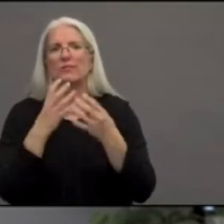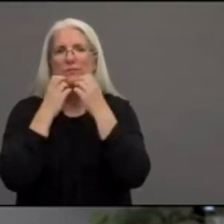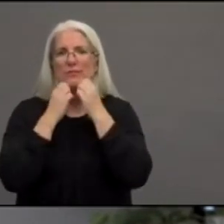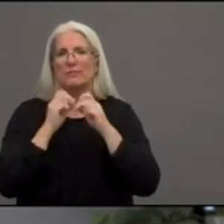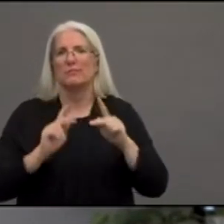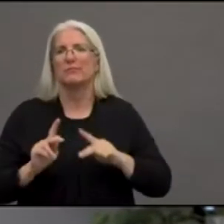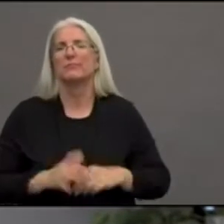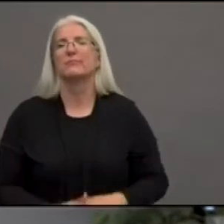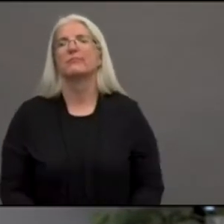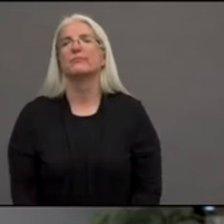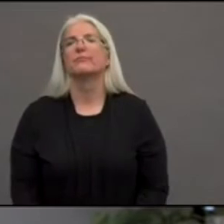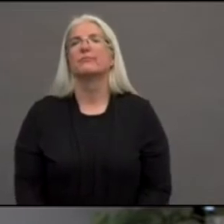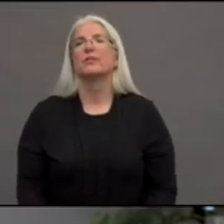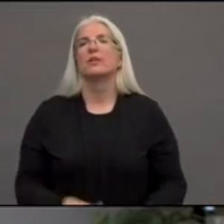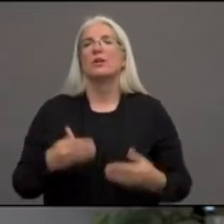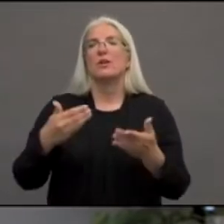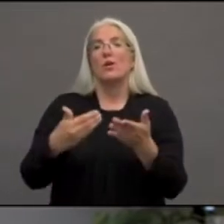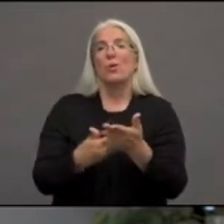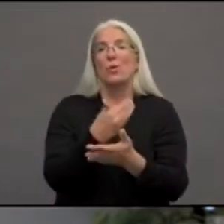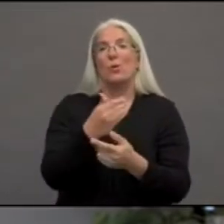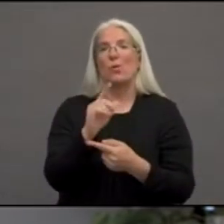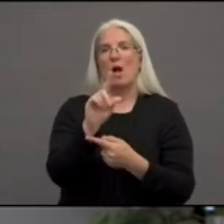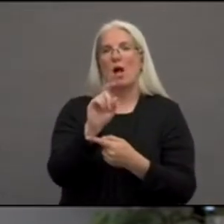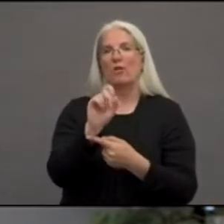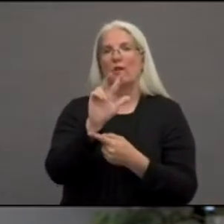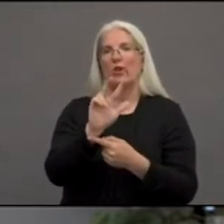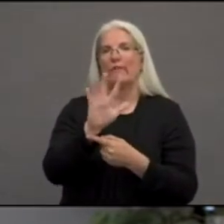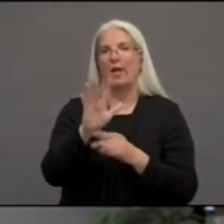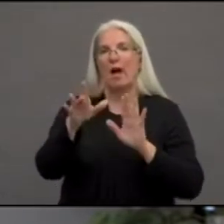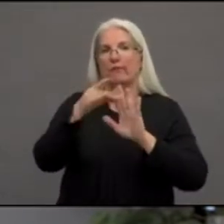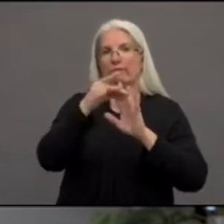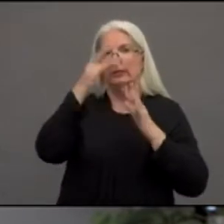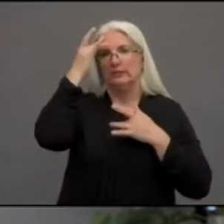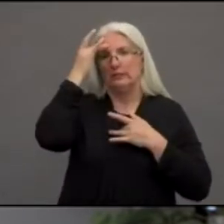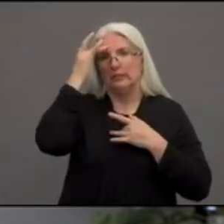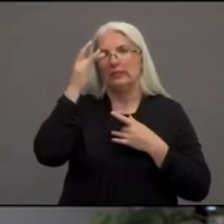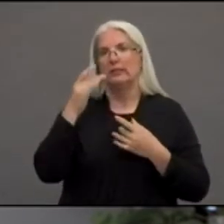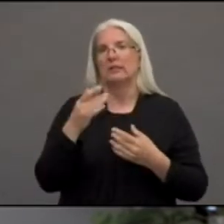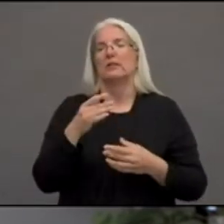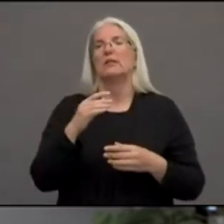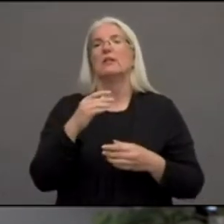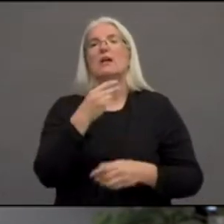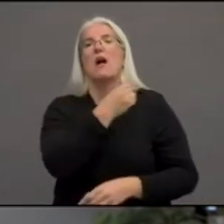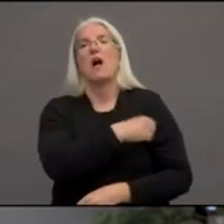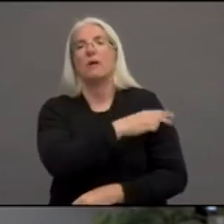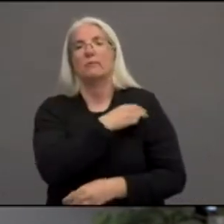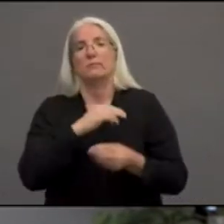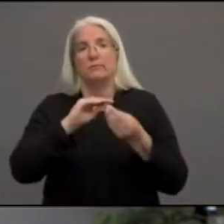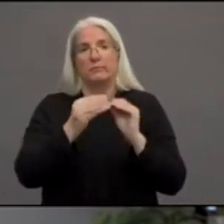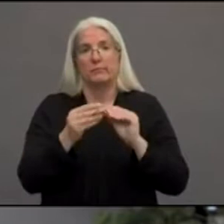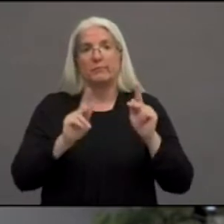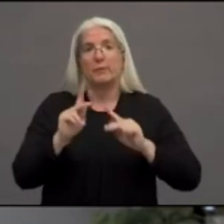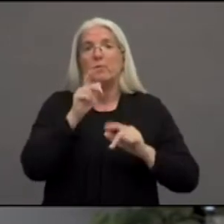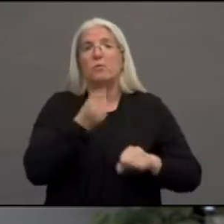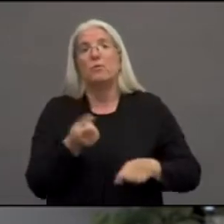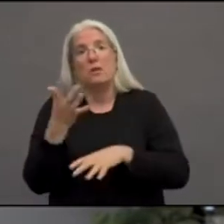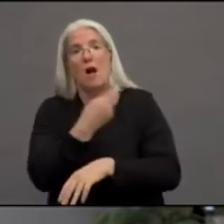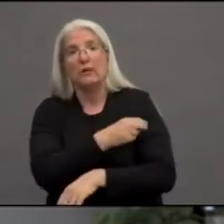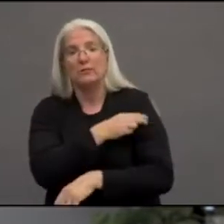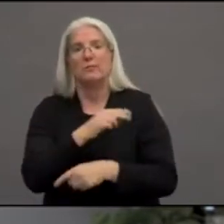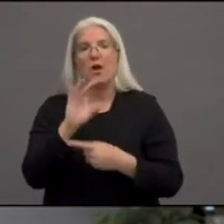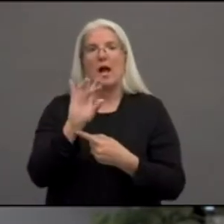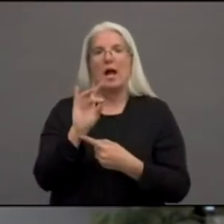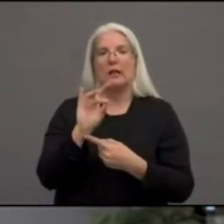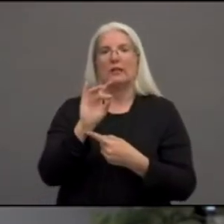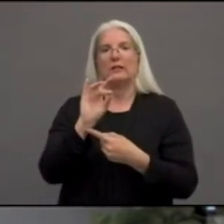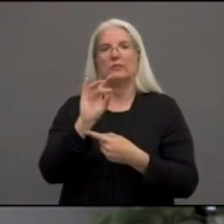cases, 135, and our hospitalization numbers at 82. Those numbers are a lot higher than what